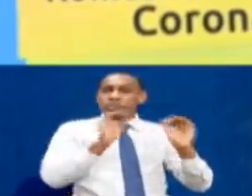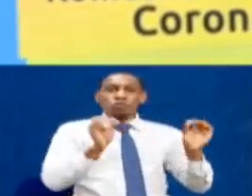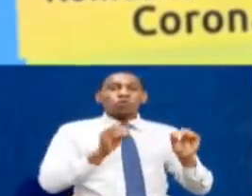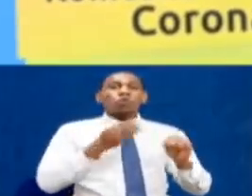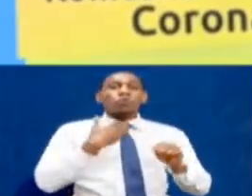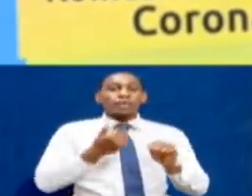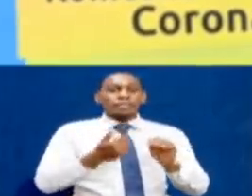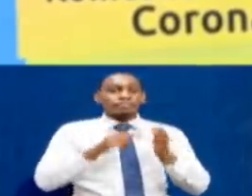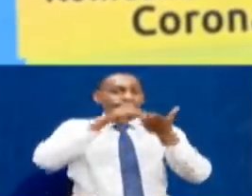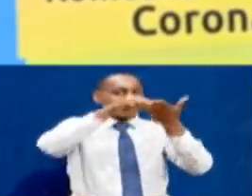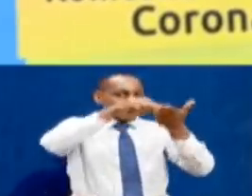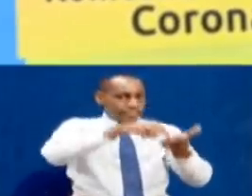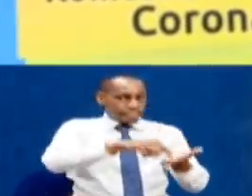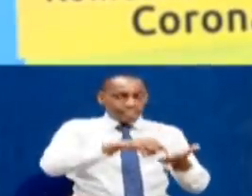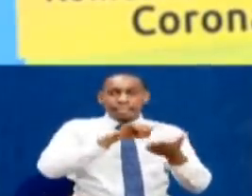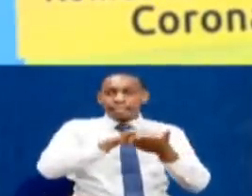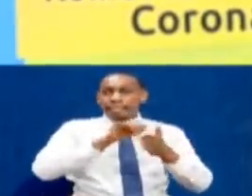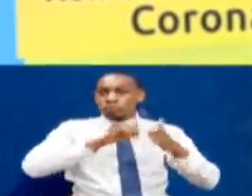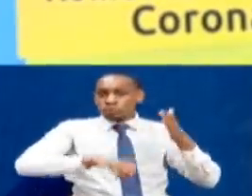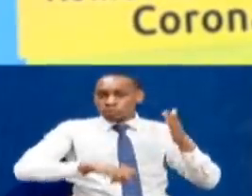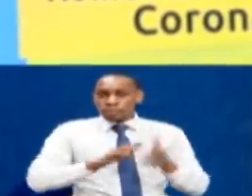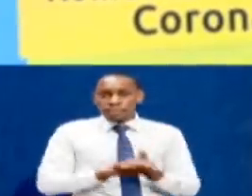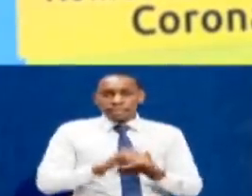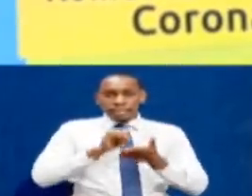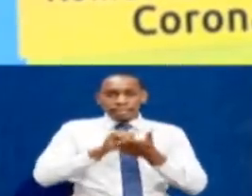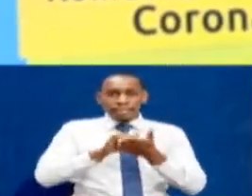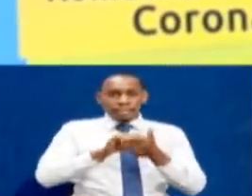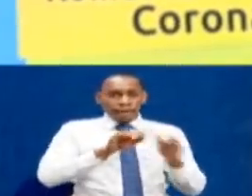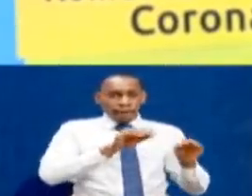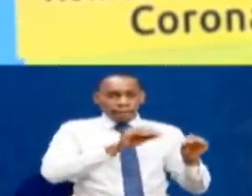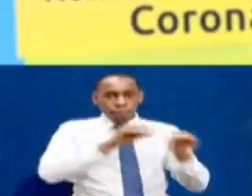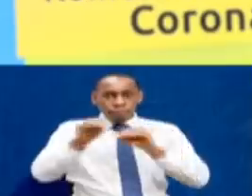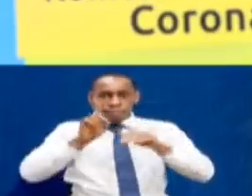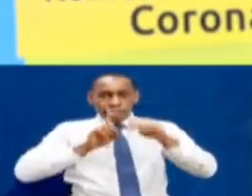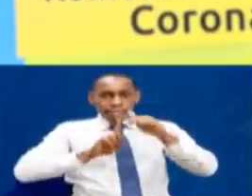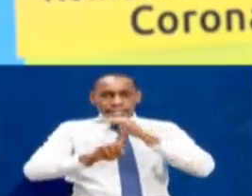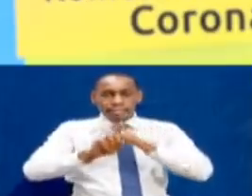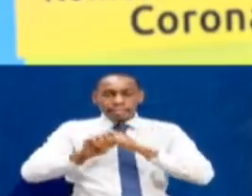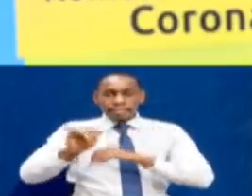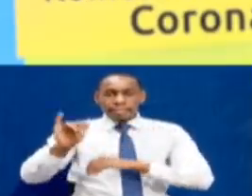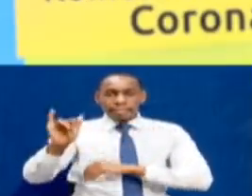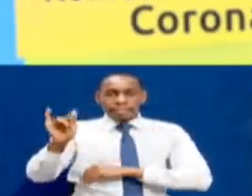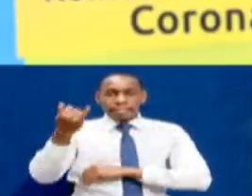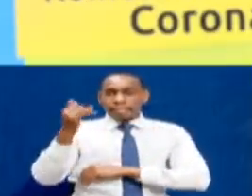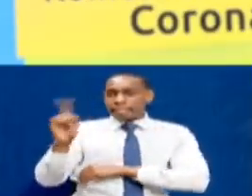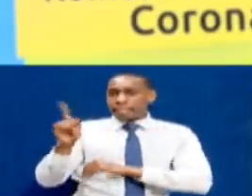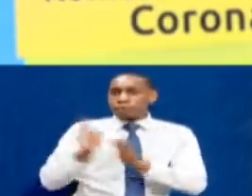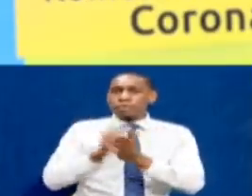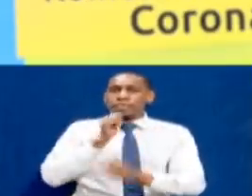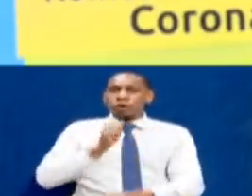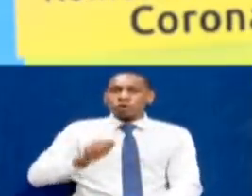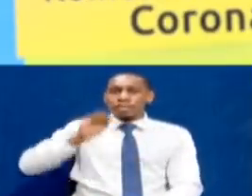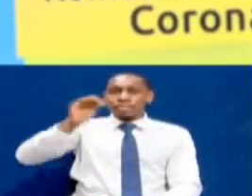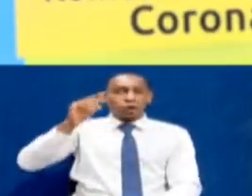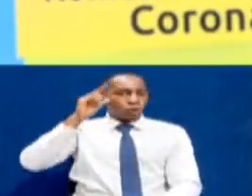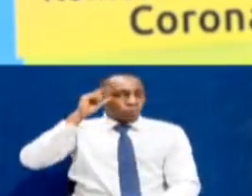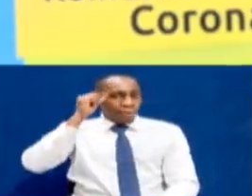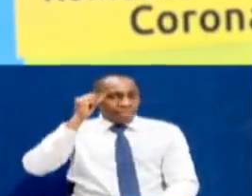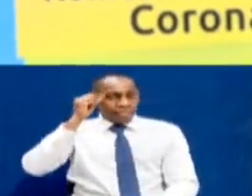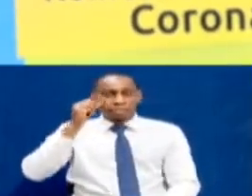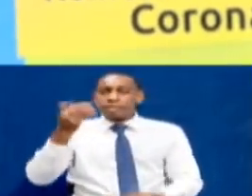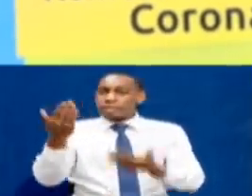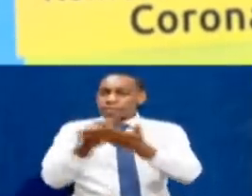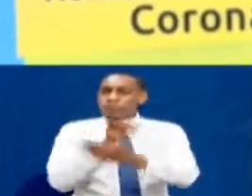but just to highlight that movement in Eastleigh, Nairobi, and Old Town, Mombasa,